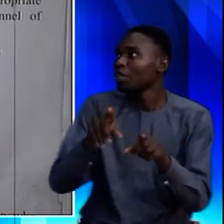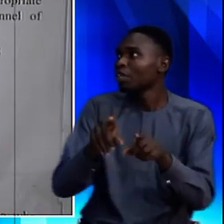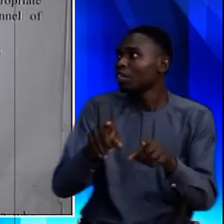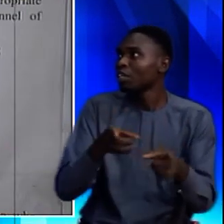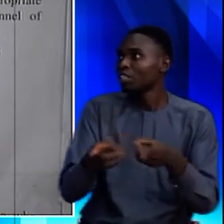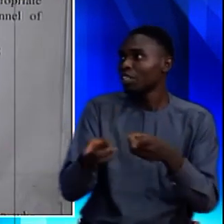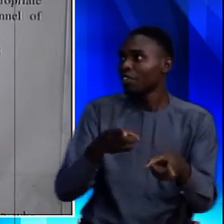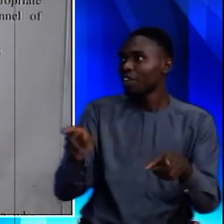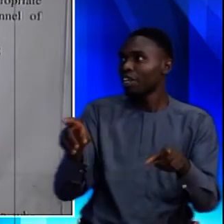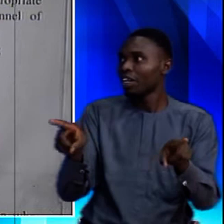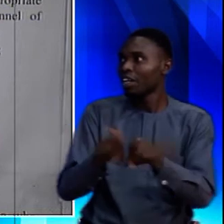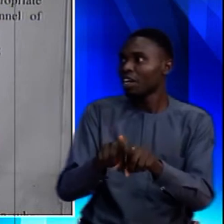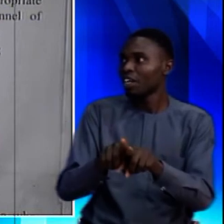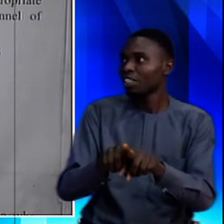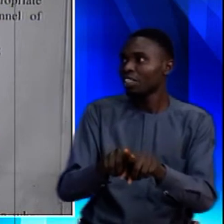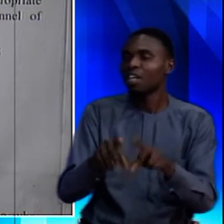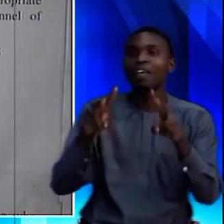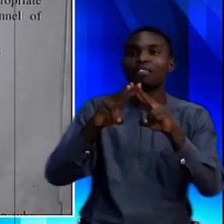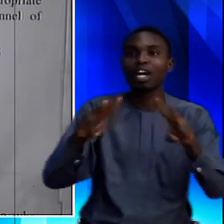Stages.